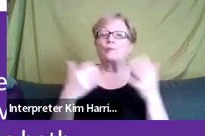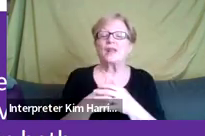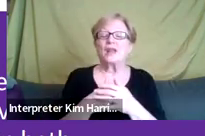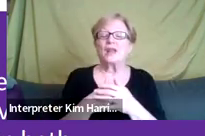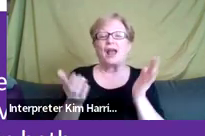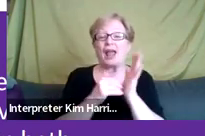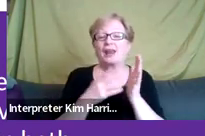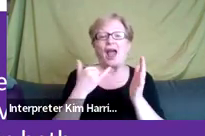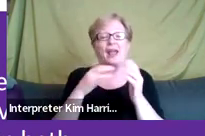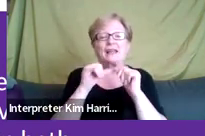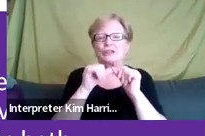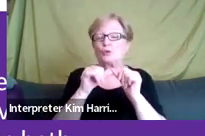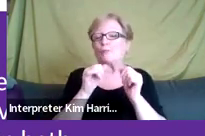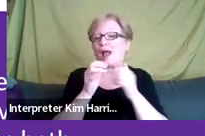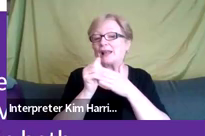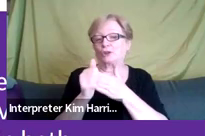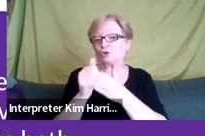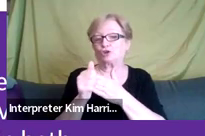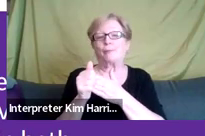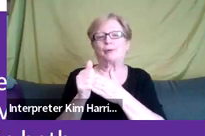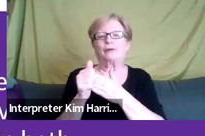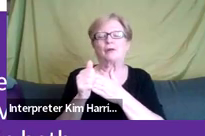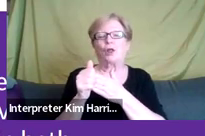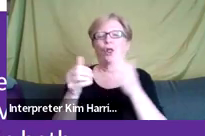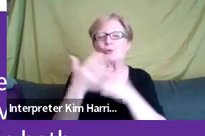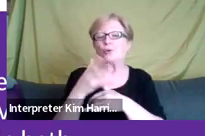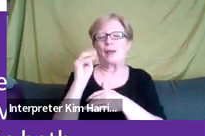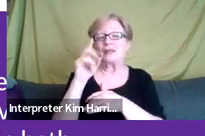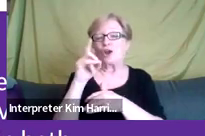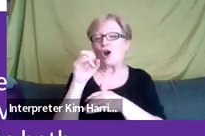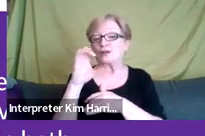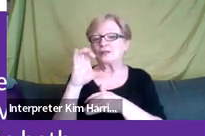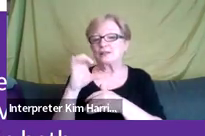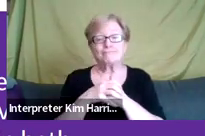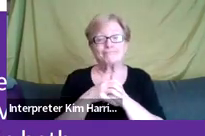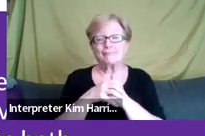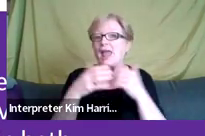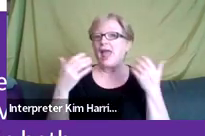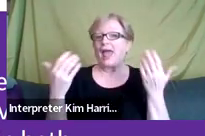I continue my leadership efforts through MDRC. I also